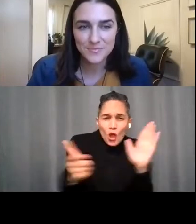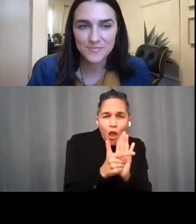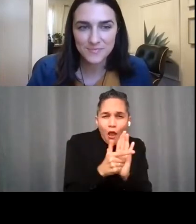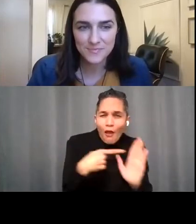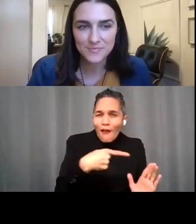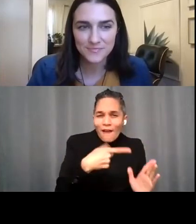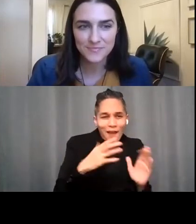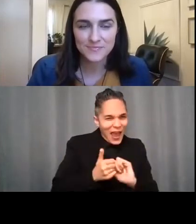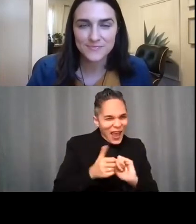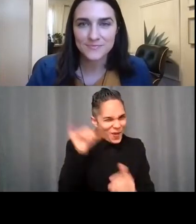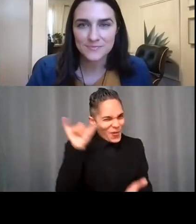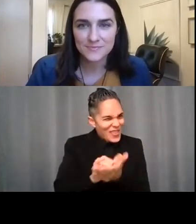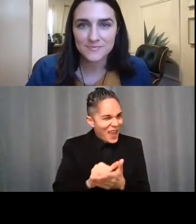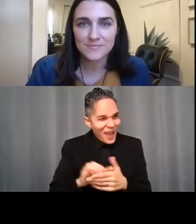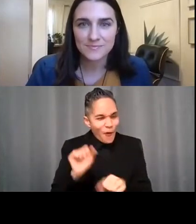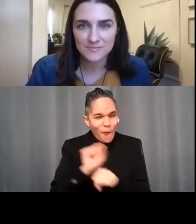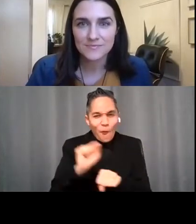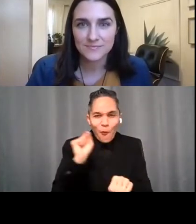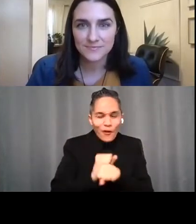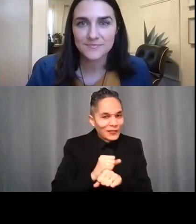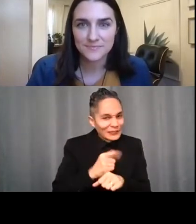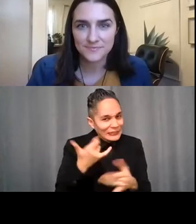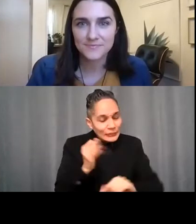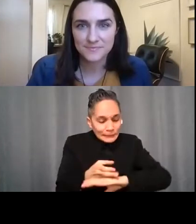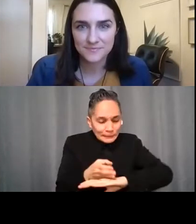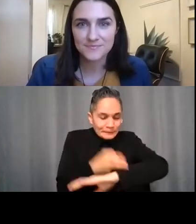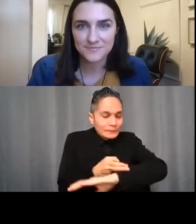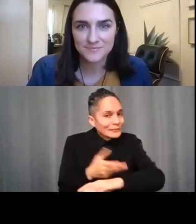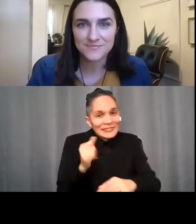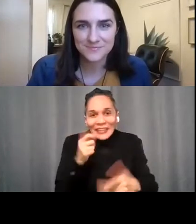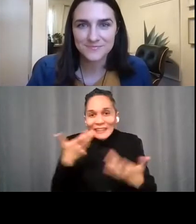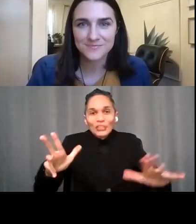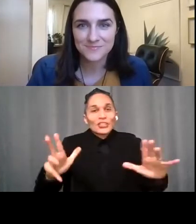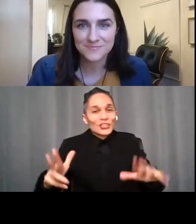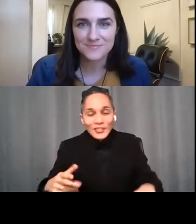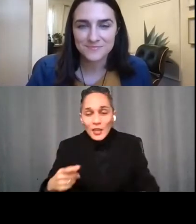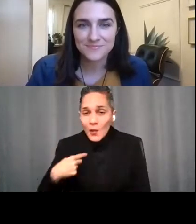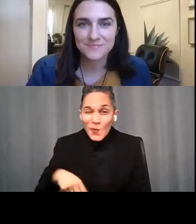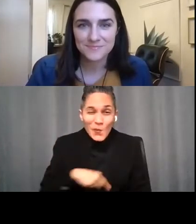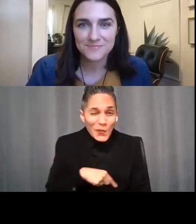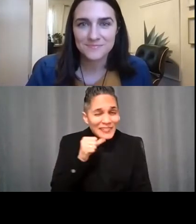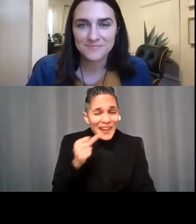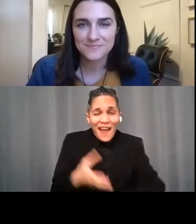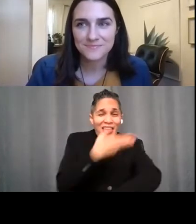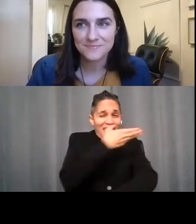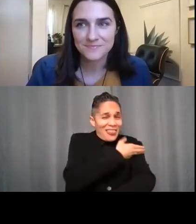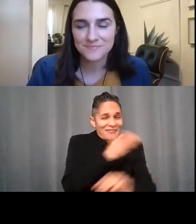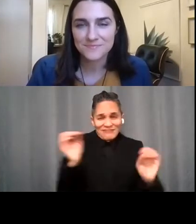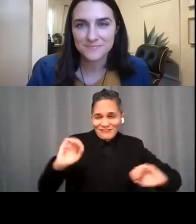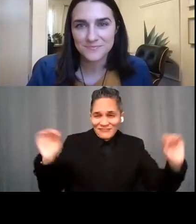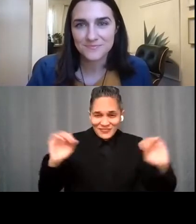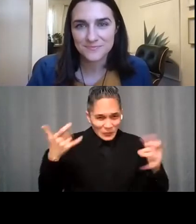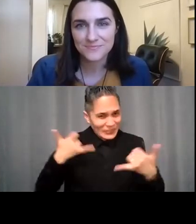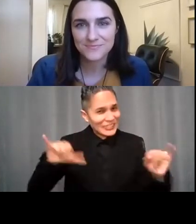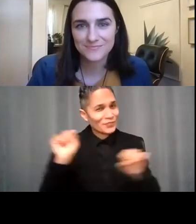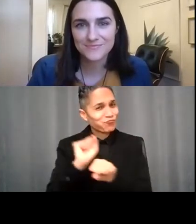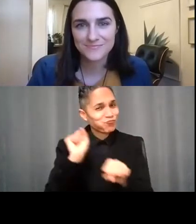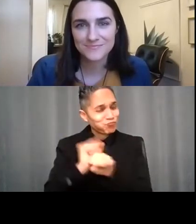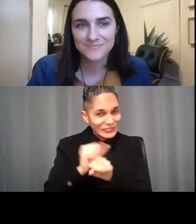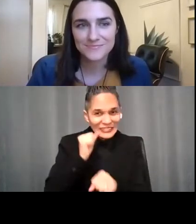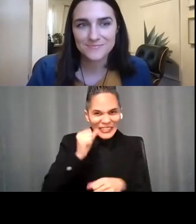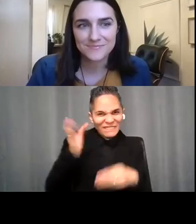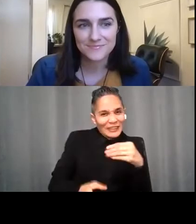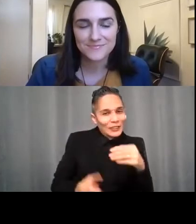and how much work is yet to be done, that we are like nowhere close to fulfilling the promise of Title IX.